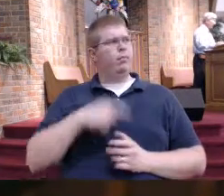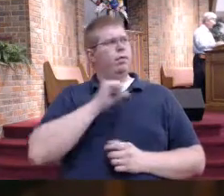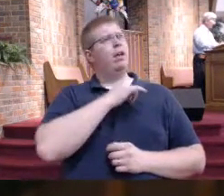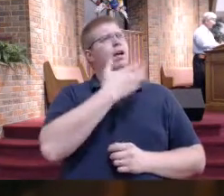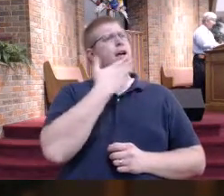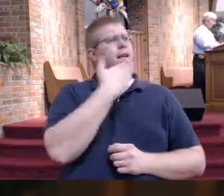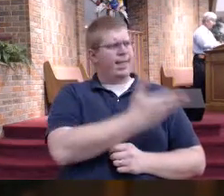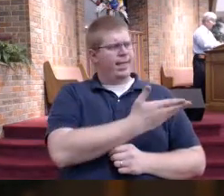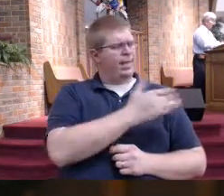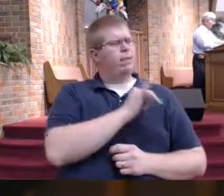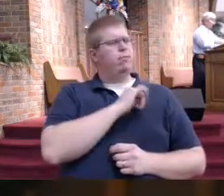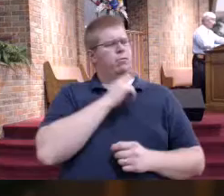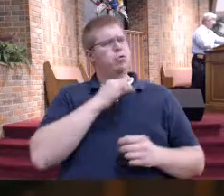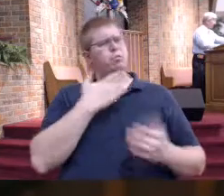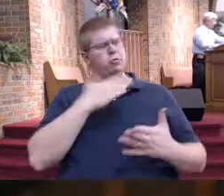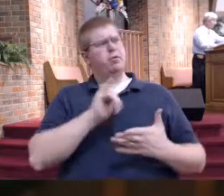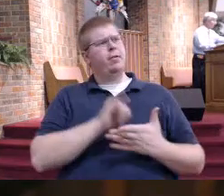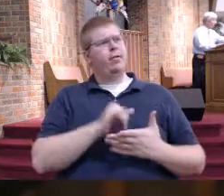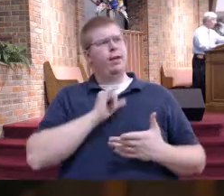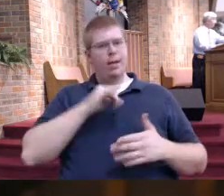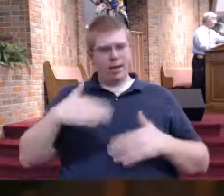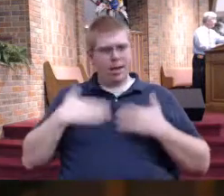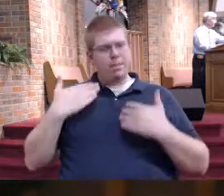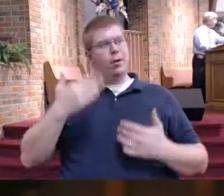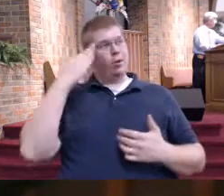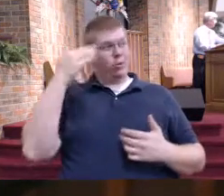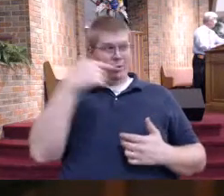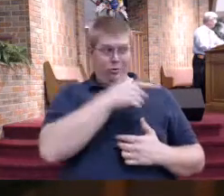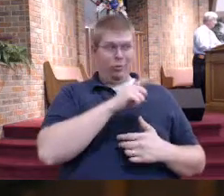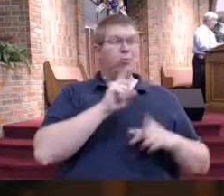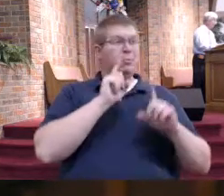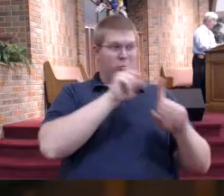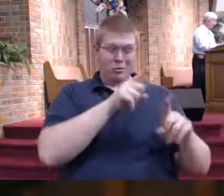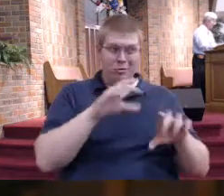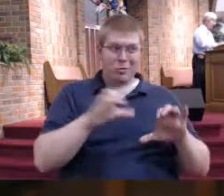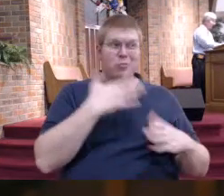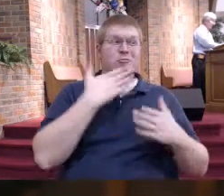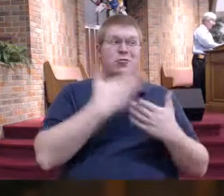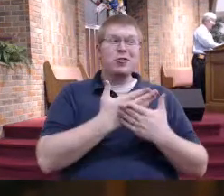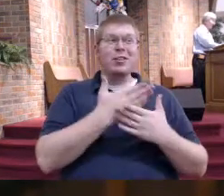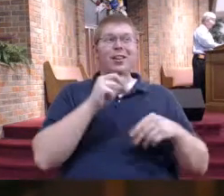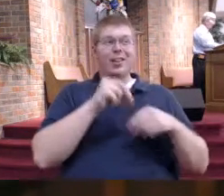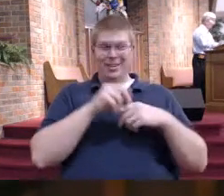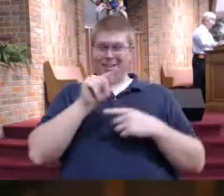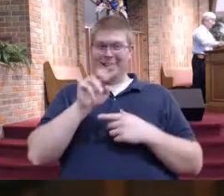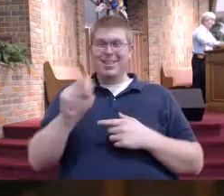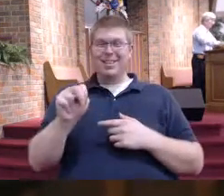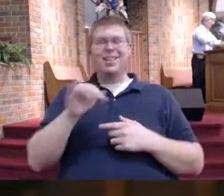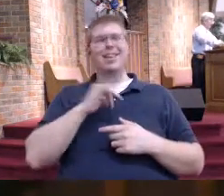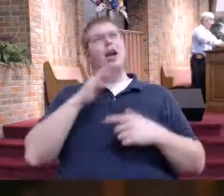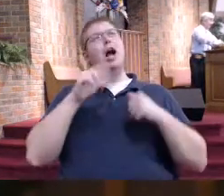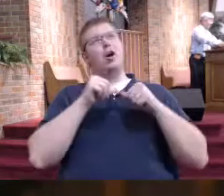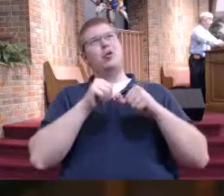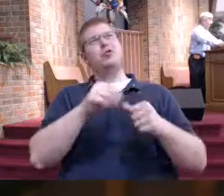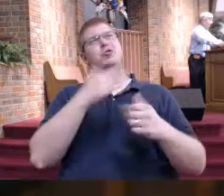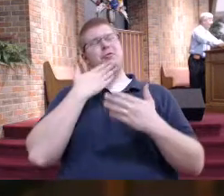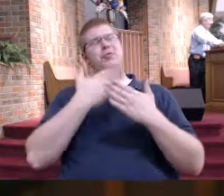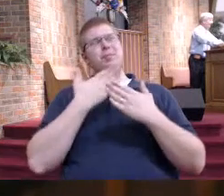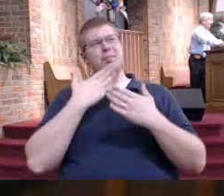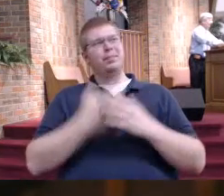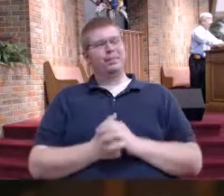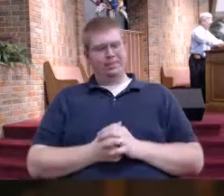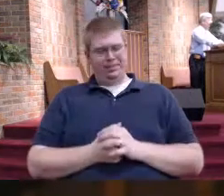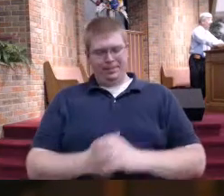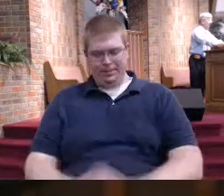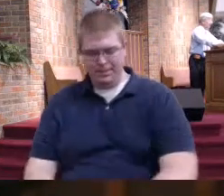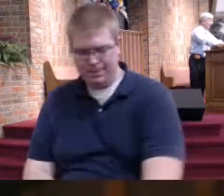Appreciate that very much. Glad to know you've been up to some good in Tennessee there. Hope things continue well for you.